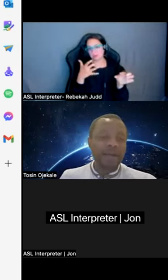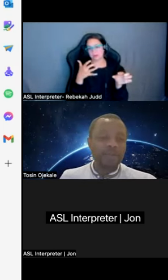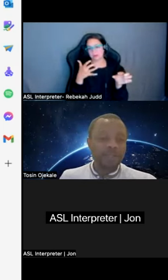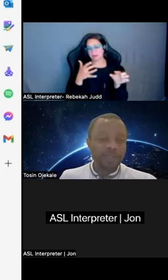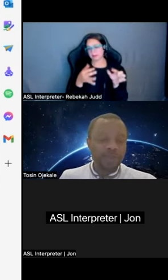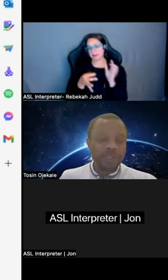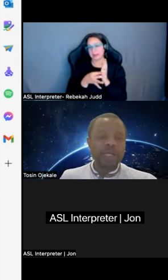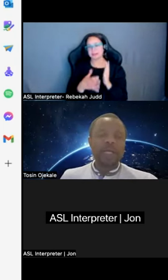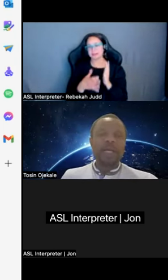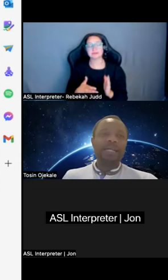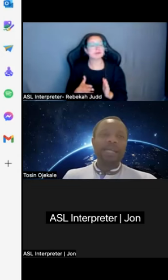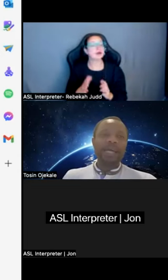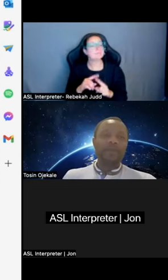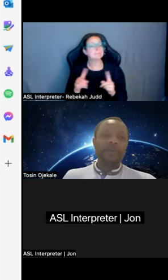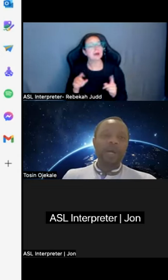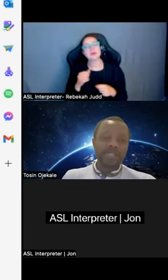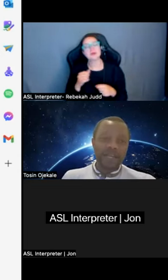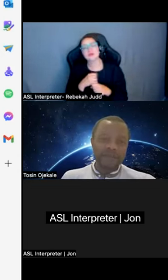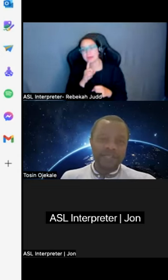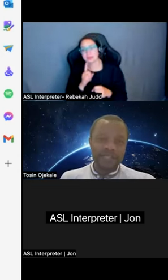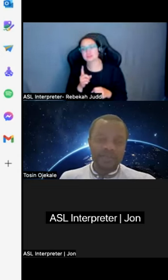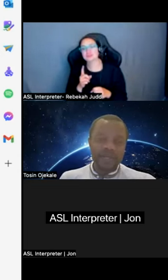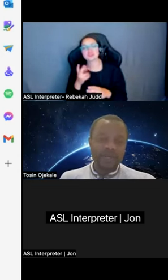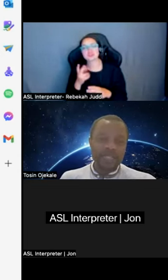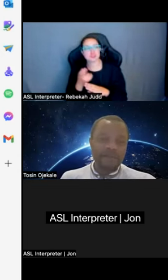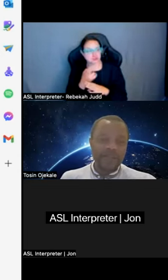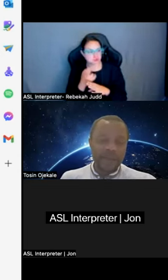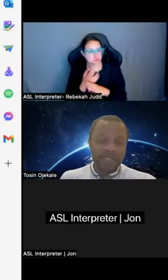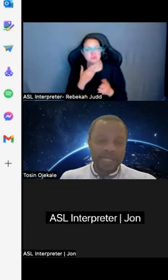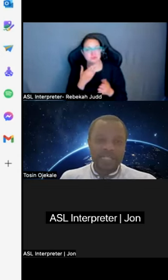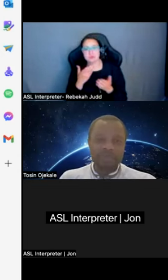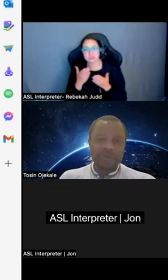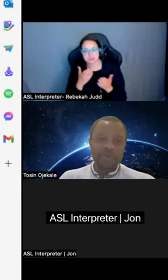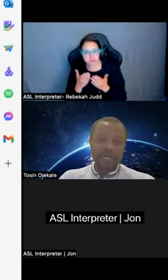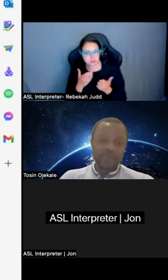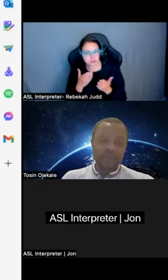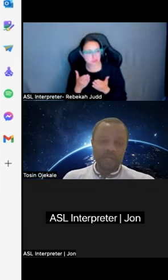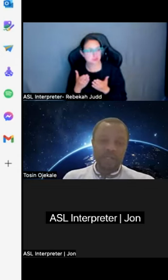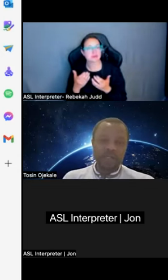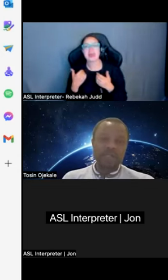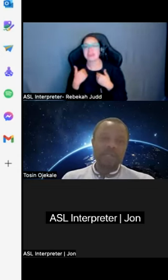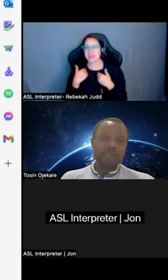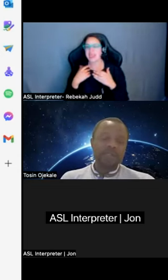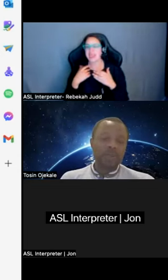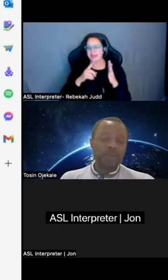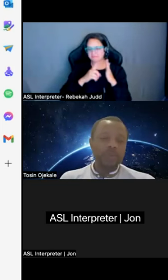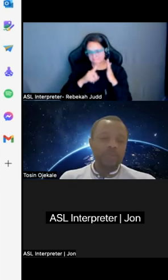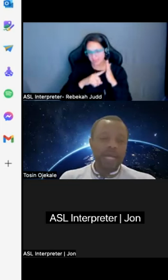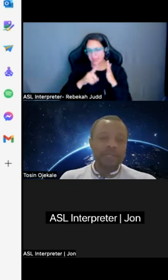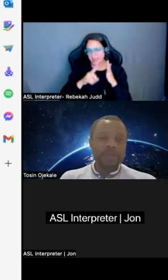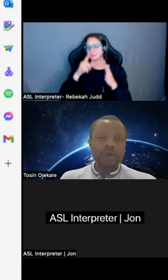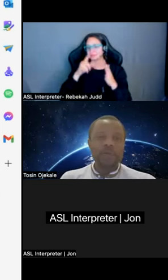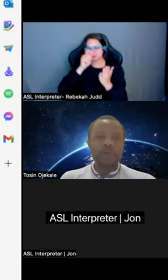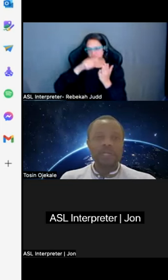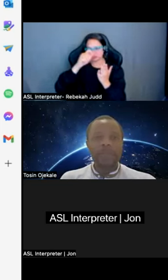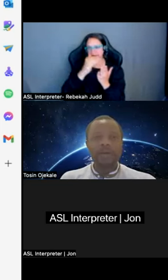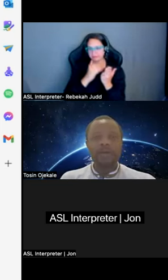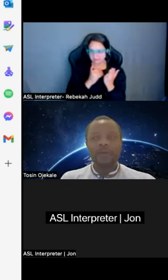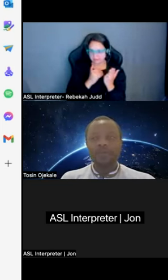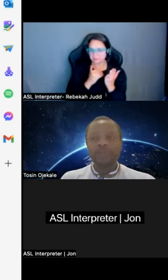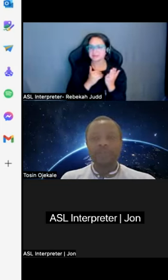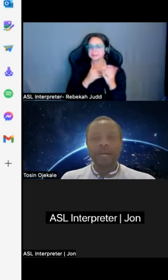are used, they are well serviced because they have their maintenance period as well. So that all of those